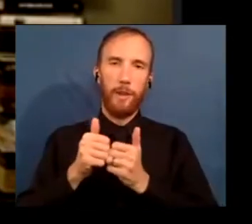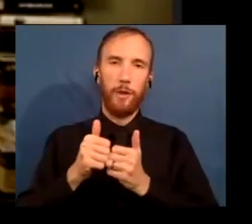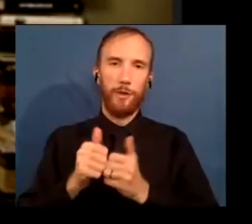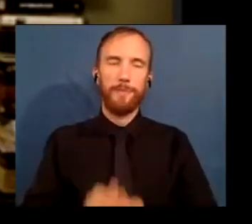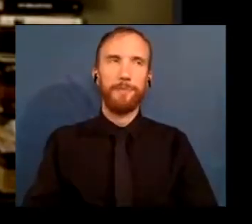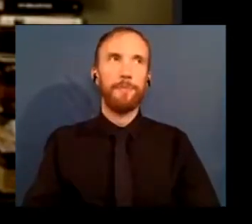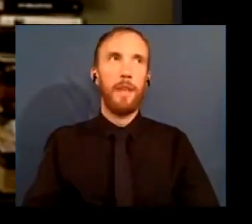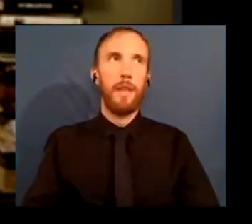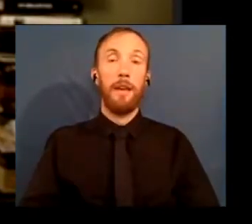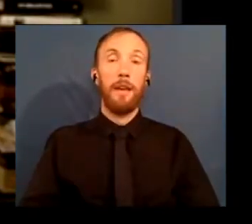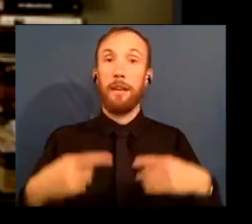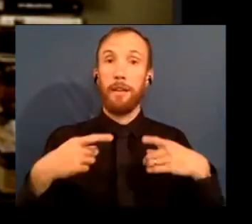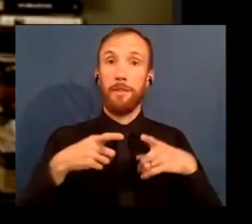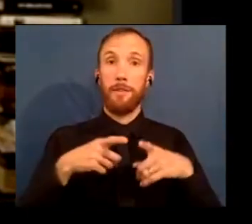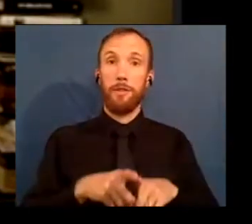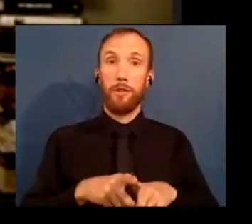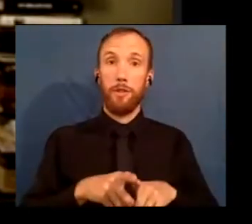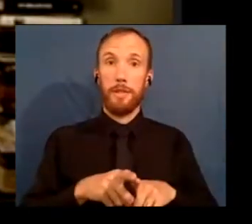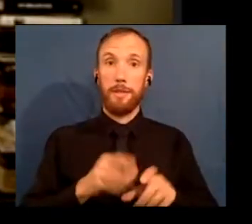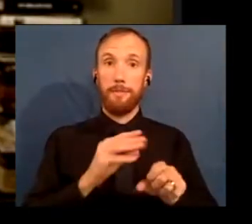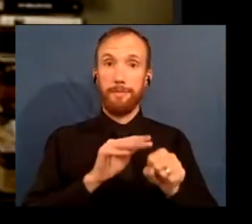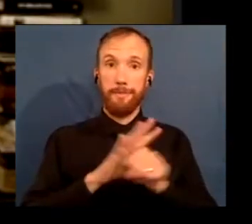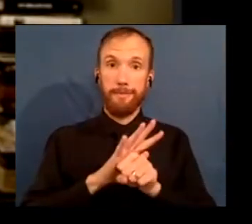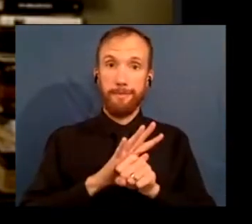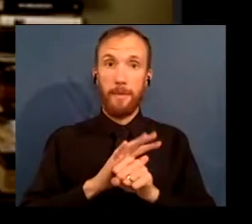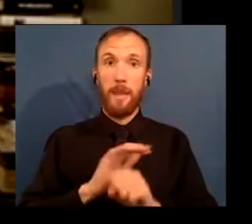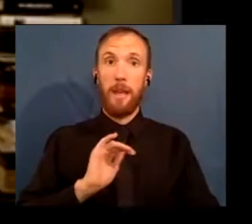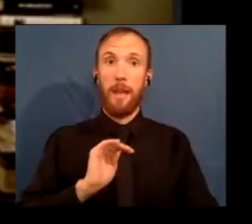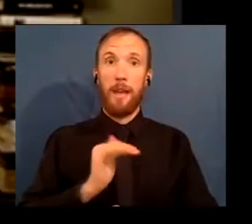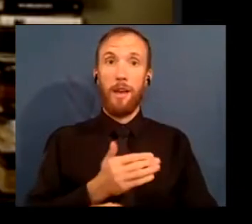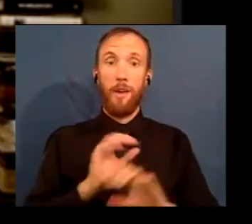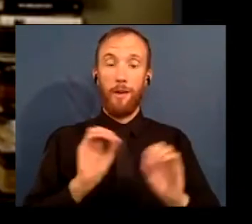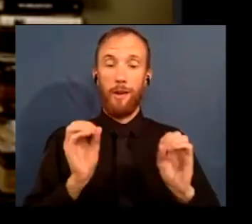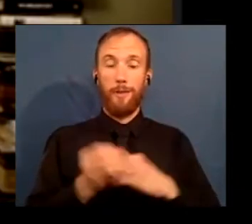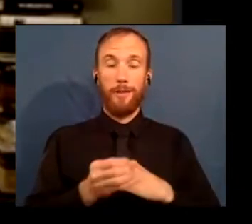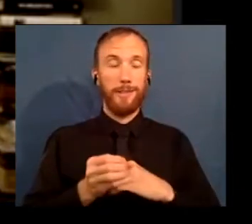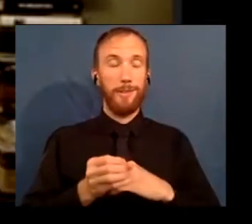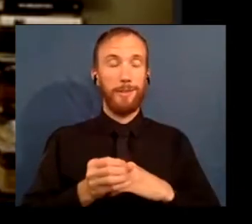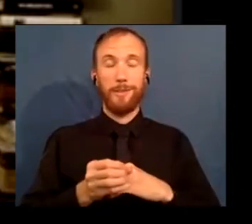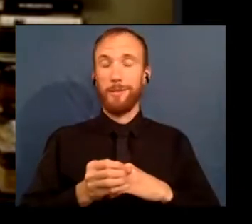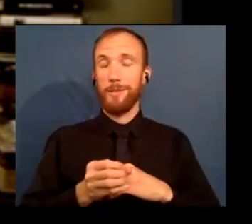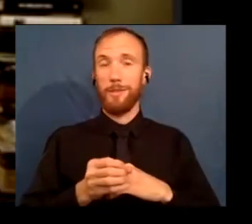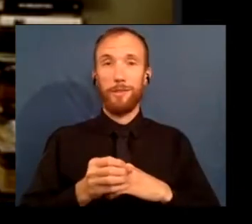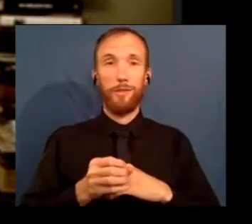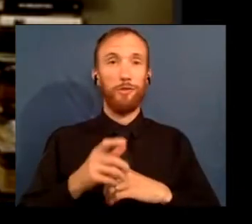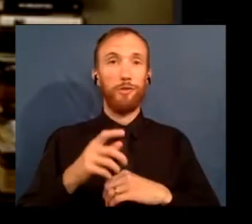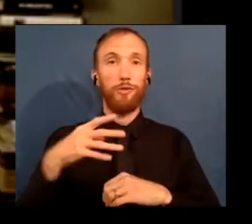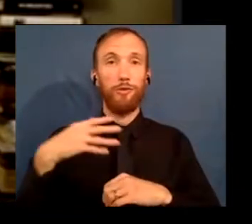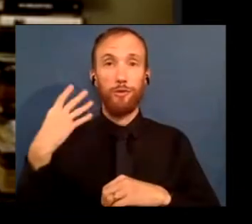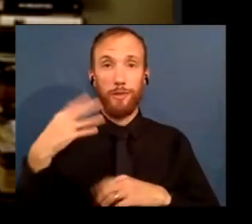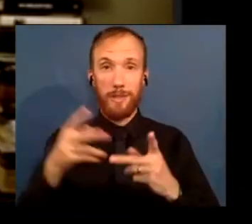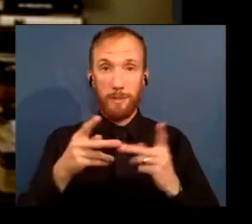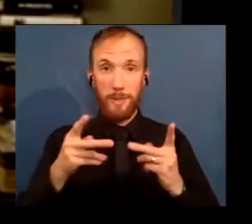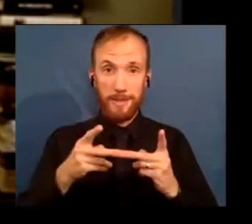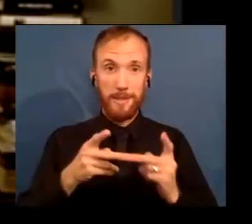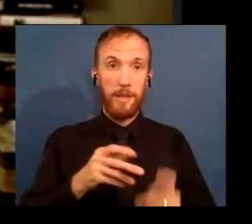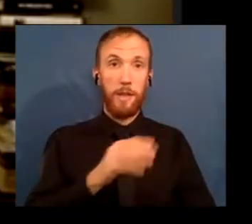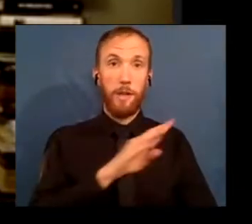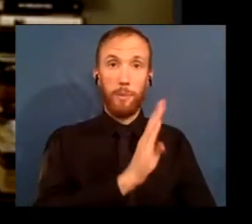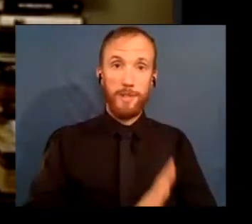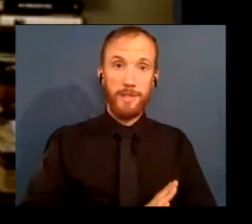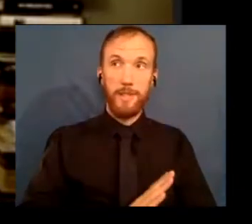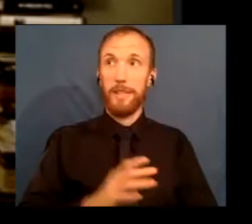pandemic, you know, our offices are in pretty insane places like Brazil, and India now is number two,